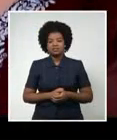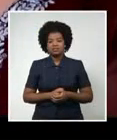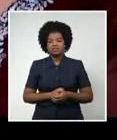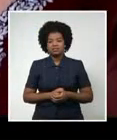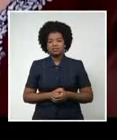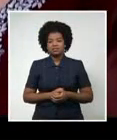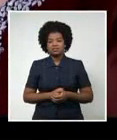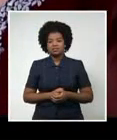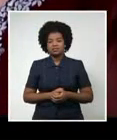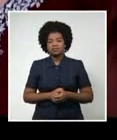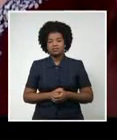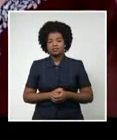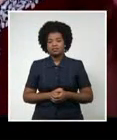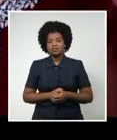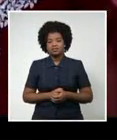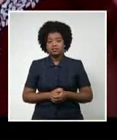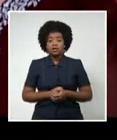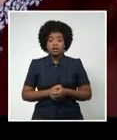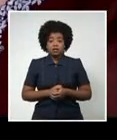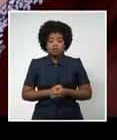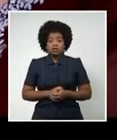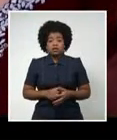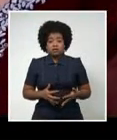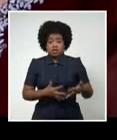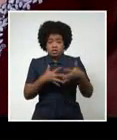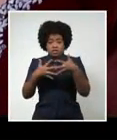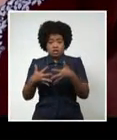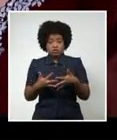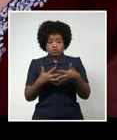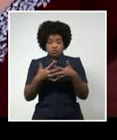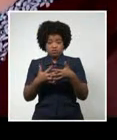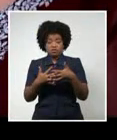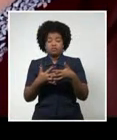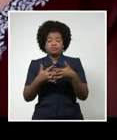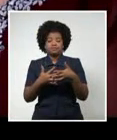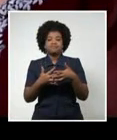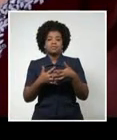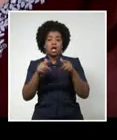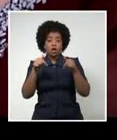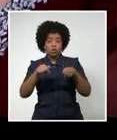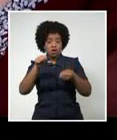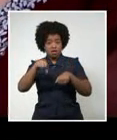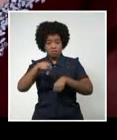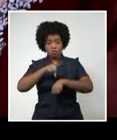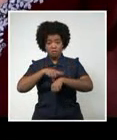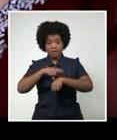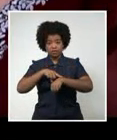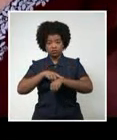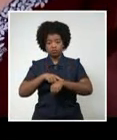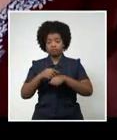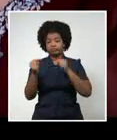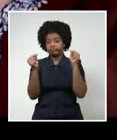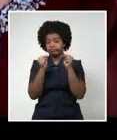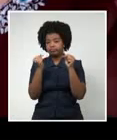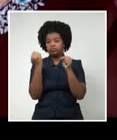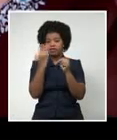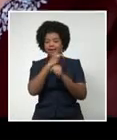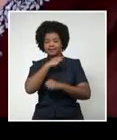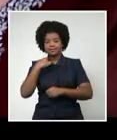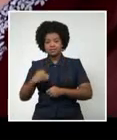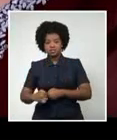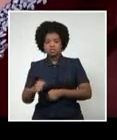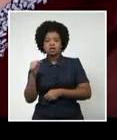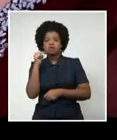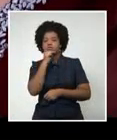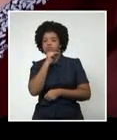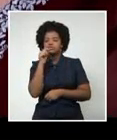Estados Unidos tiene dos ejes del mal en estos momentos. Uno tiene que ver con Rusia y con China y el otro con América Latina y el progresismo que se